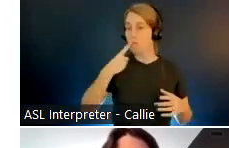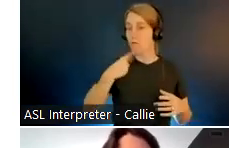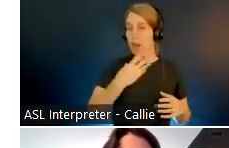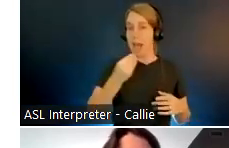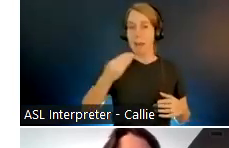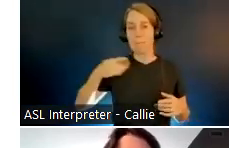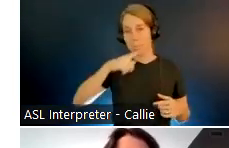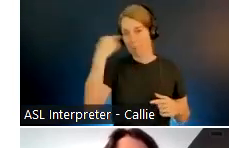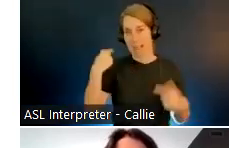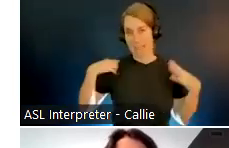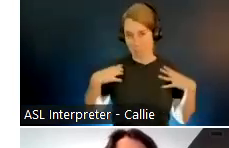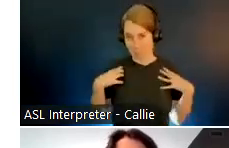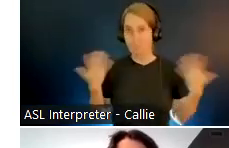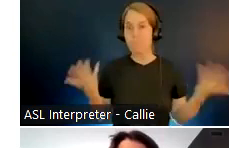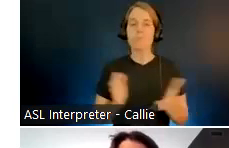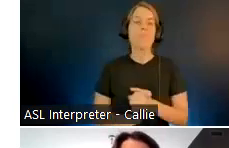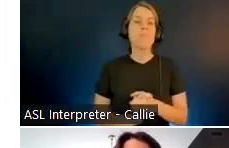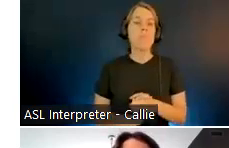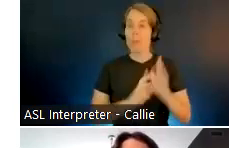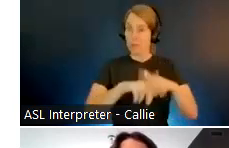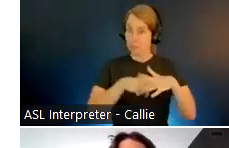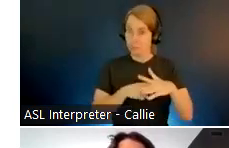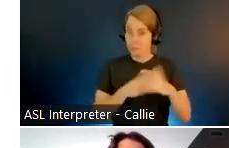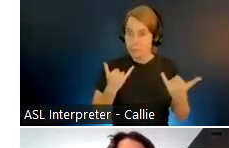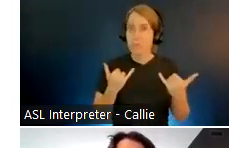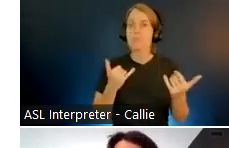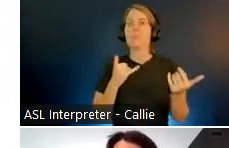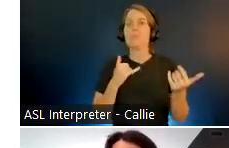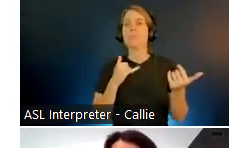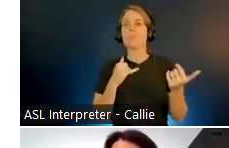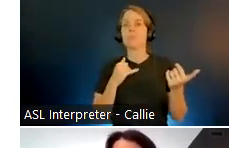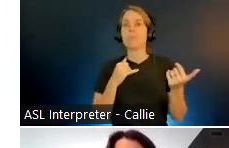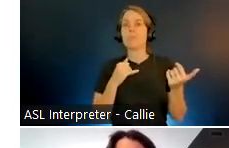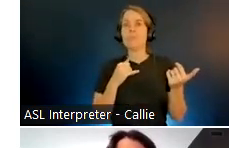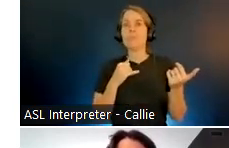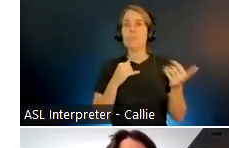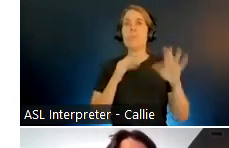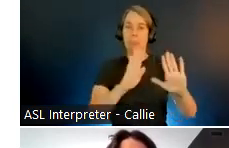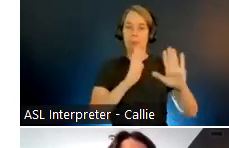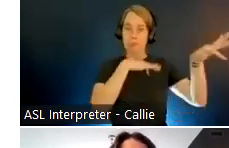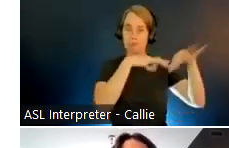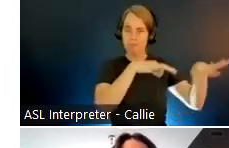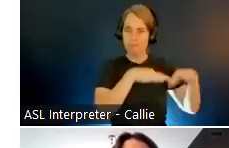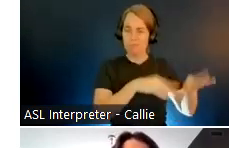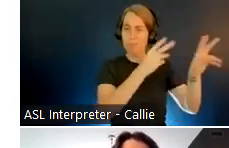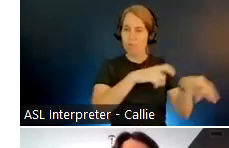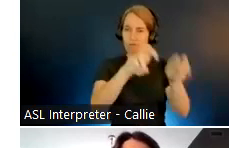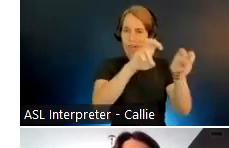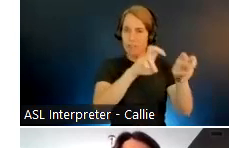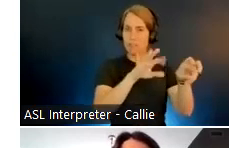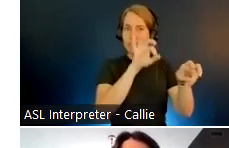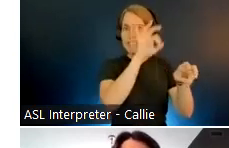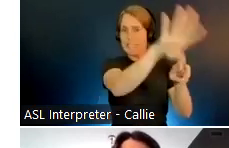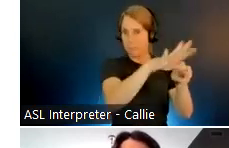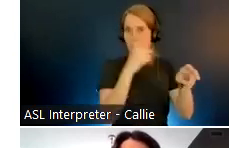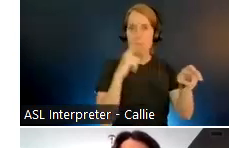get started. So before I kind of dive into some more practical transition tips, wanted to